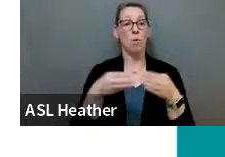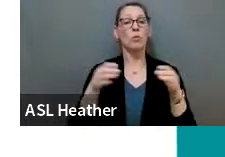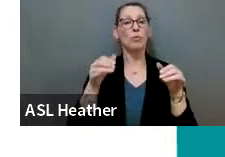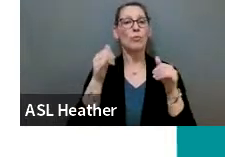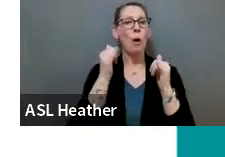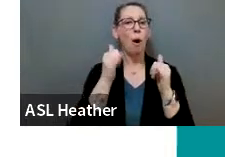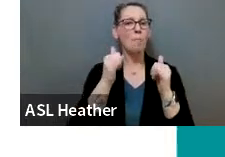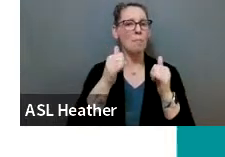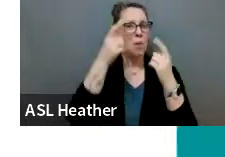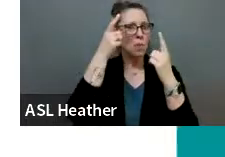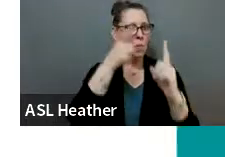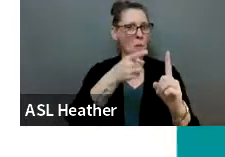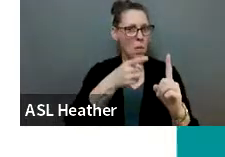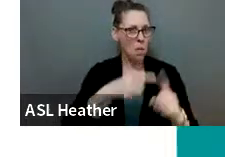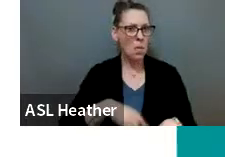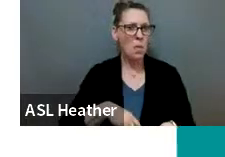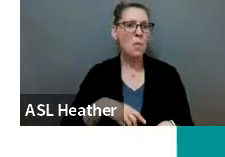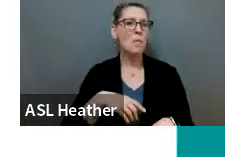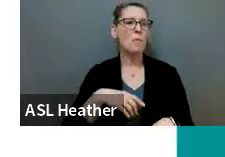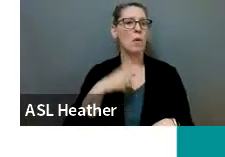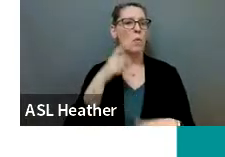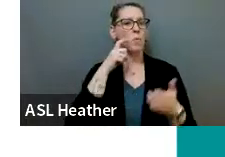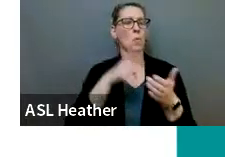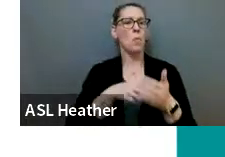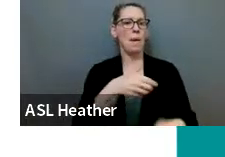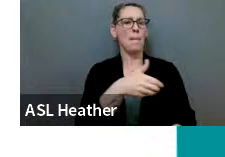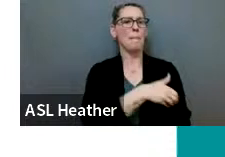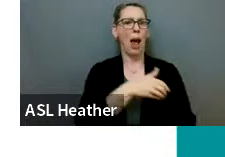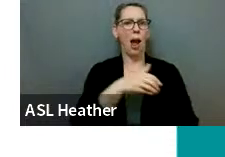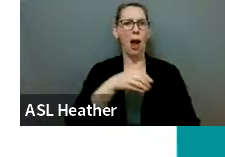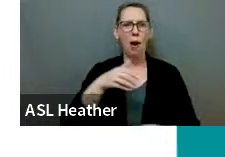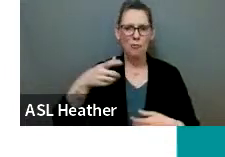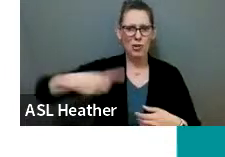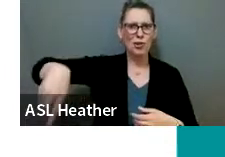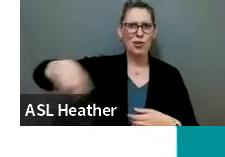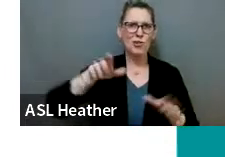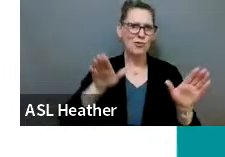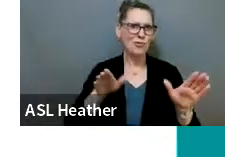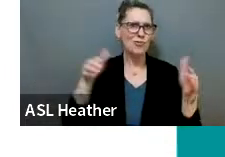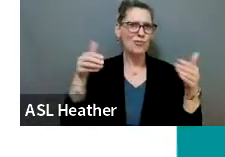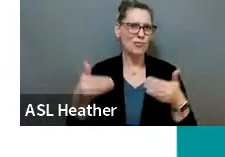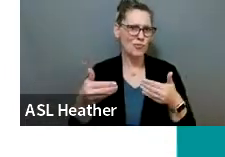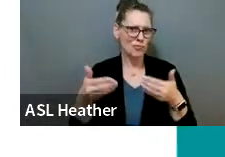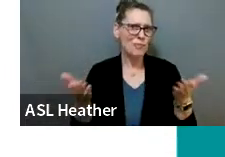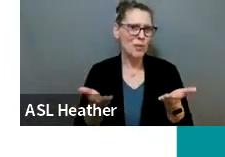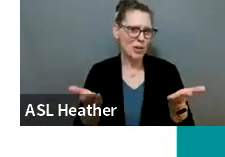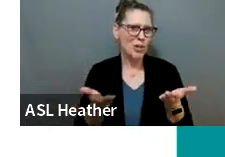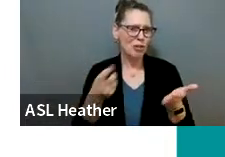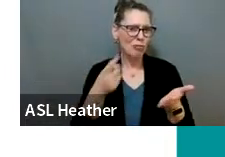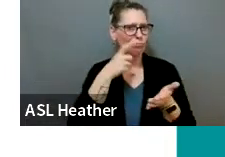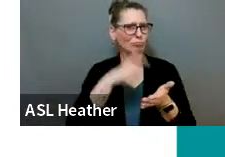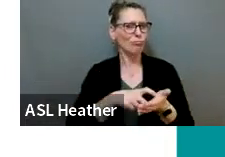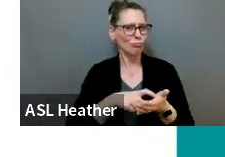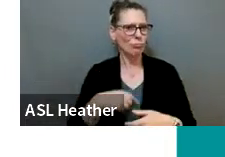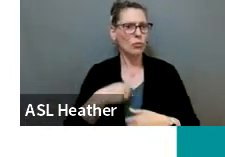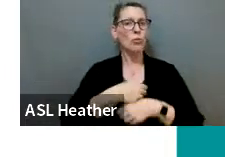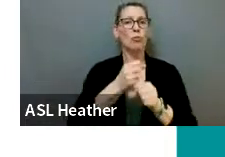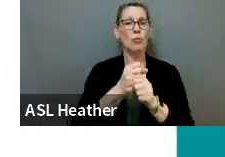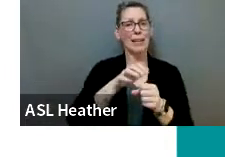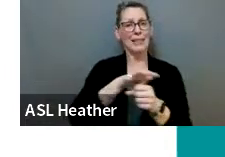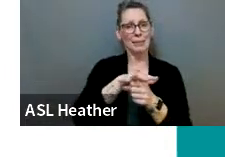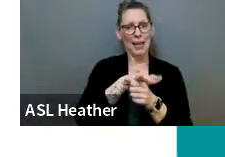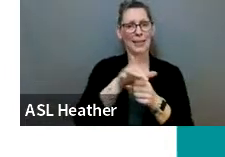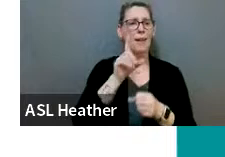goal, to always notice the power dynamics in our virtual space here, for us to create space for